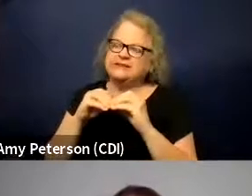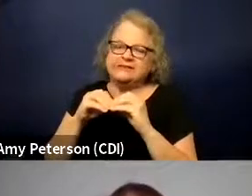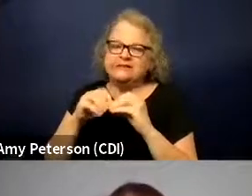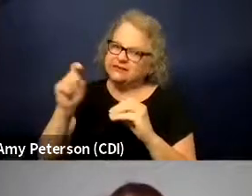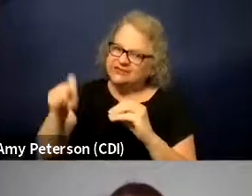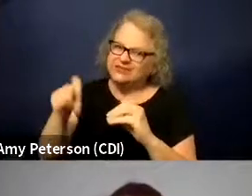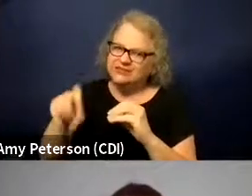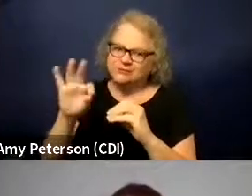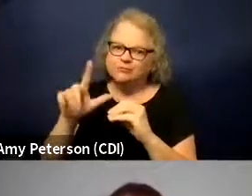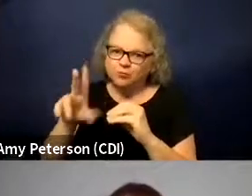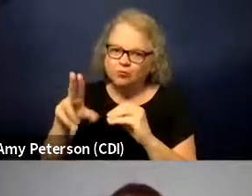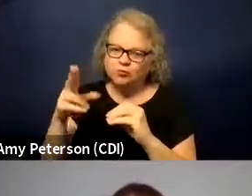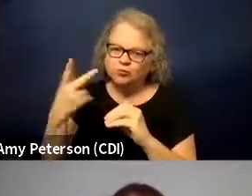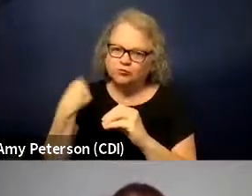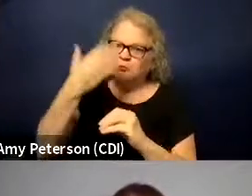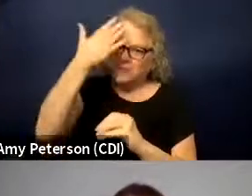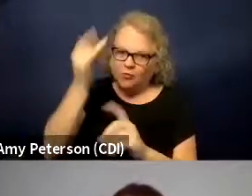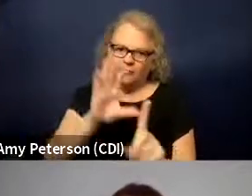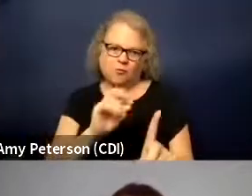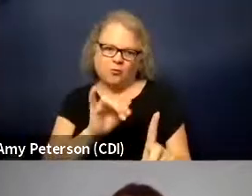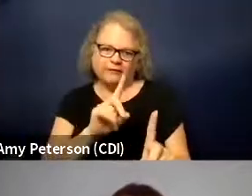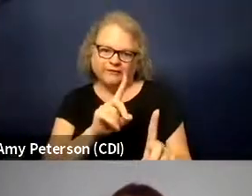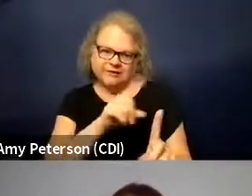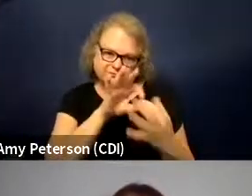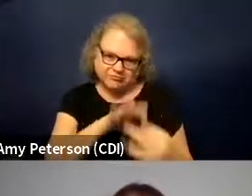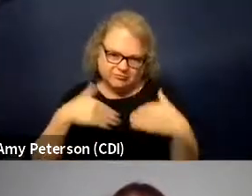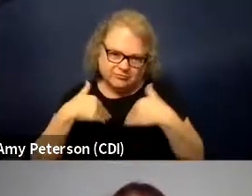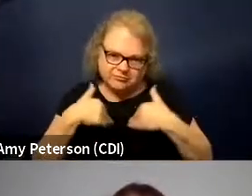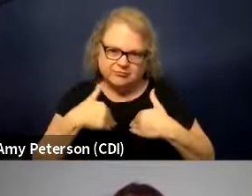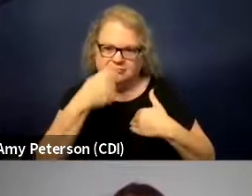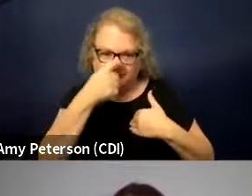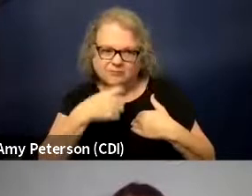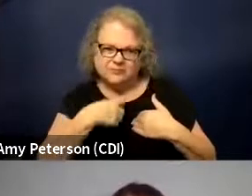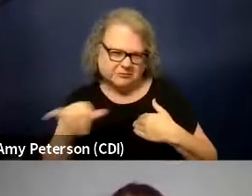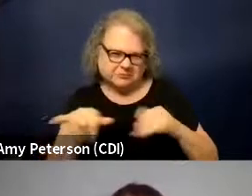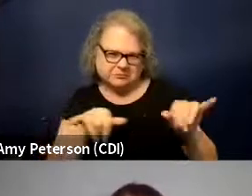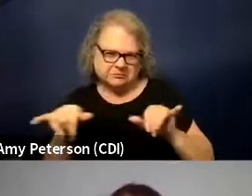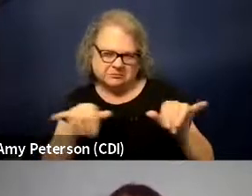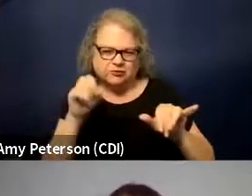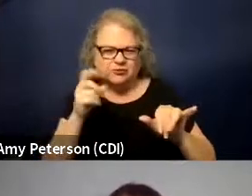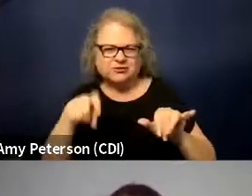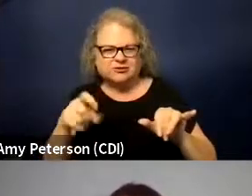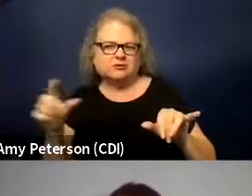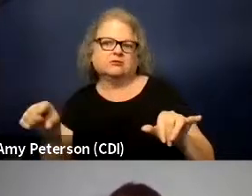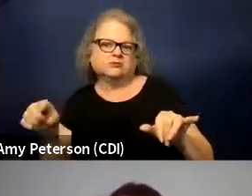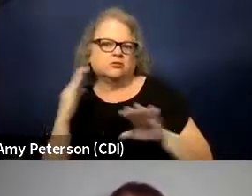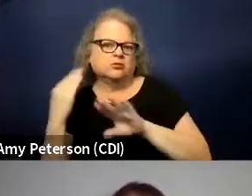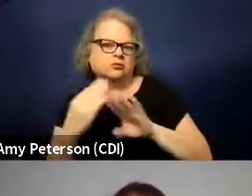There are two things I want you to know about Delta. Delta variant spreads more easily. It is